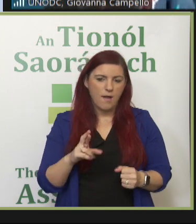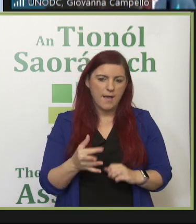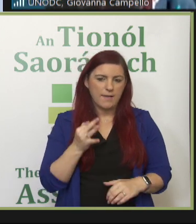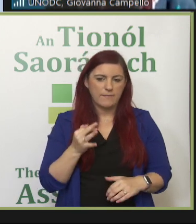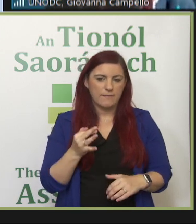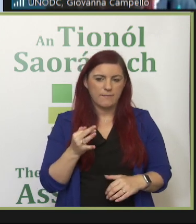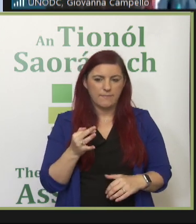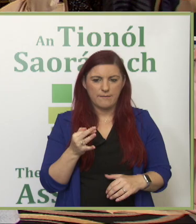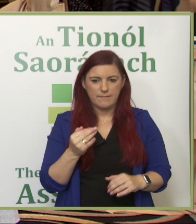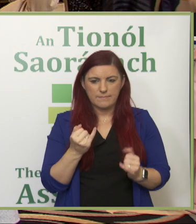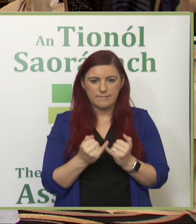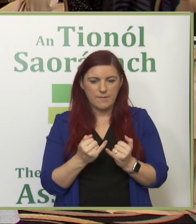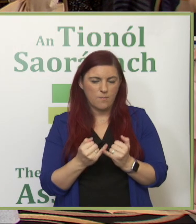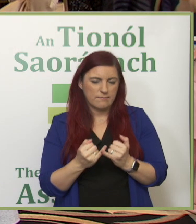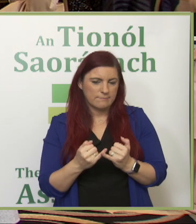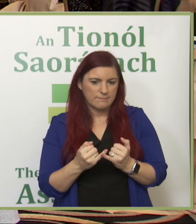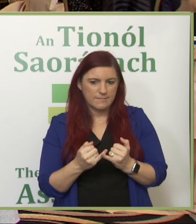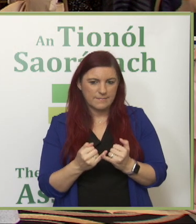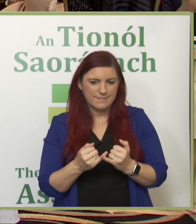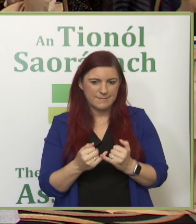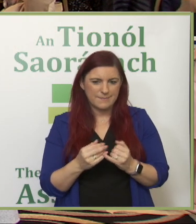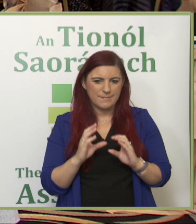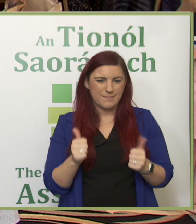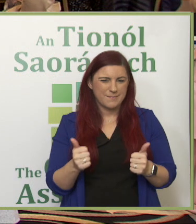more in-depth issues. Thank you, Giovanna.